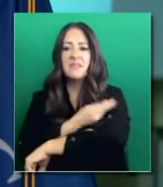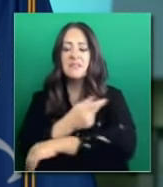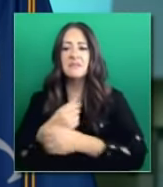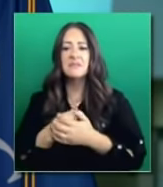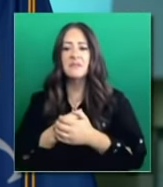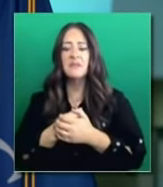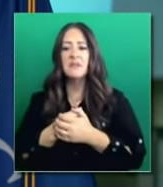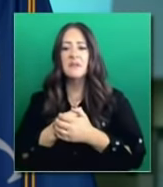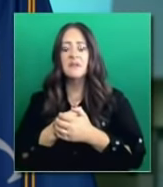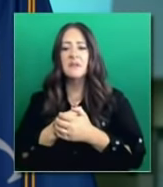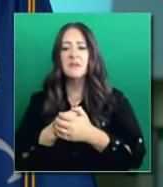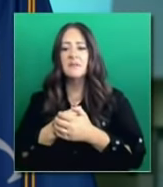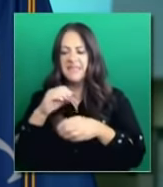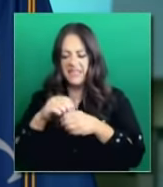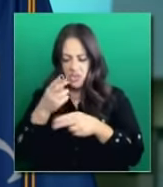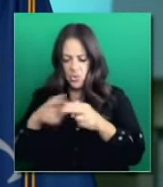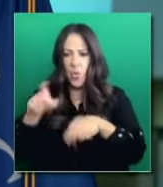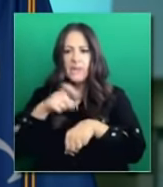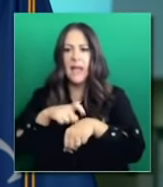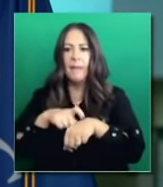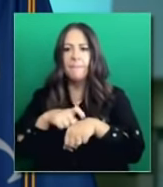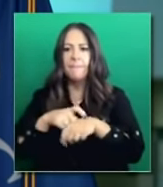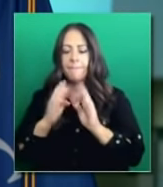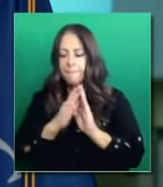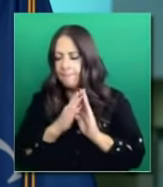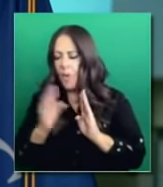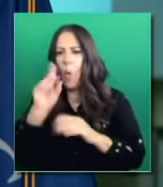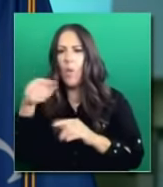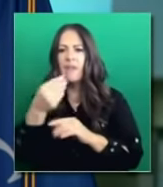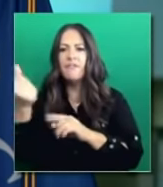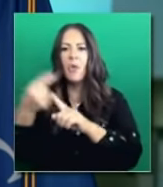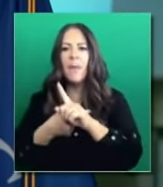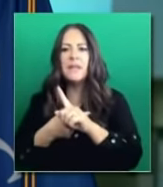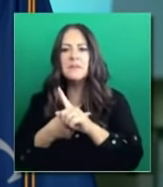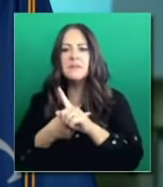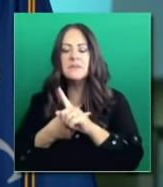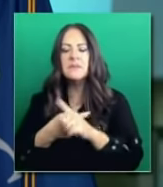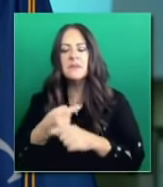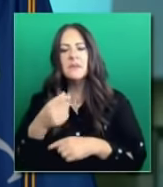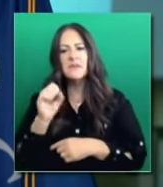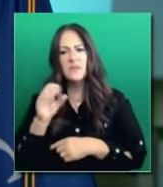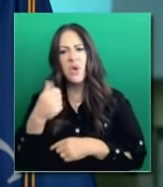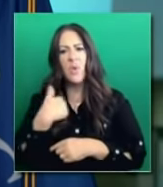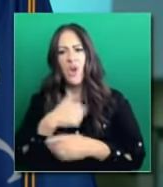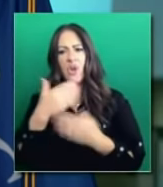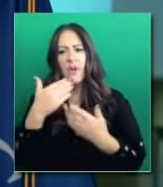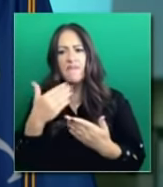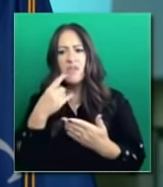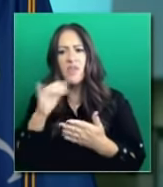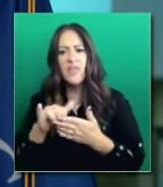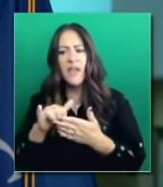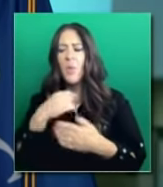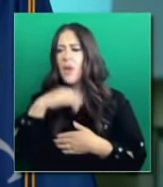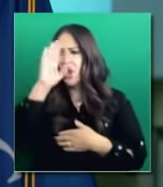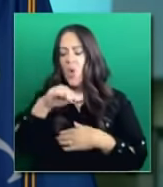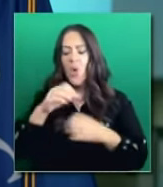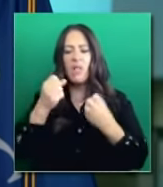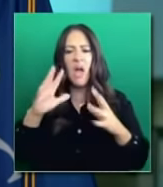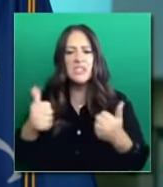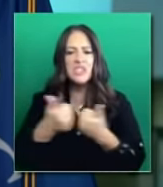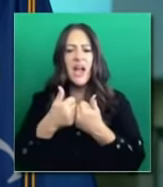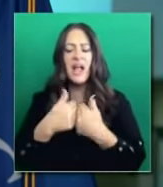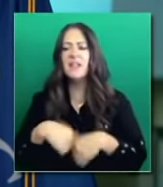period of time. And so we are mindful of the pratfalls and the challenges and the setbacks,